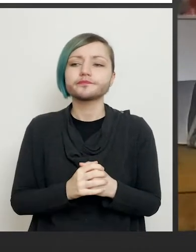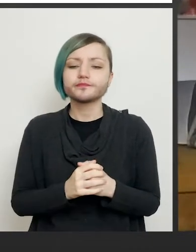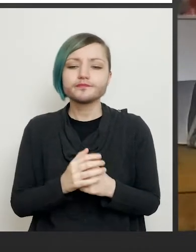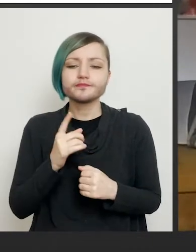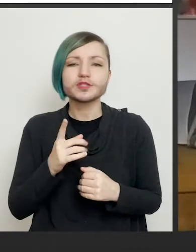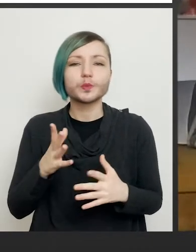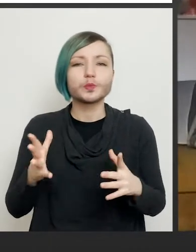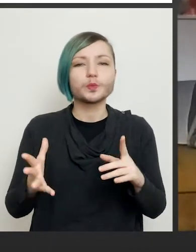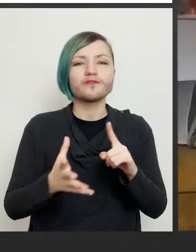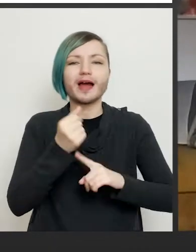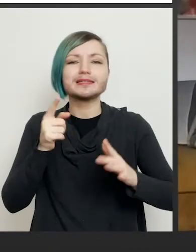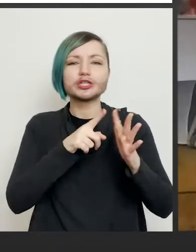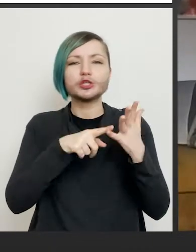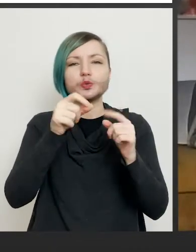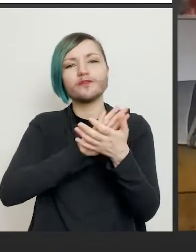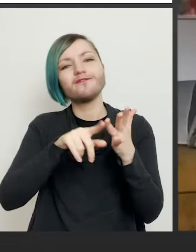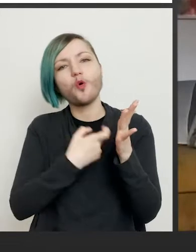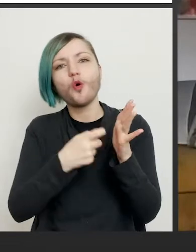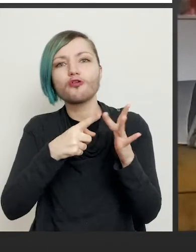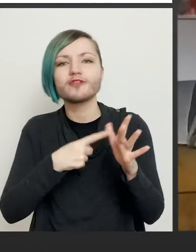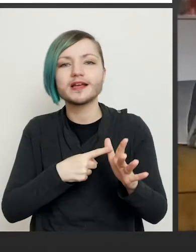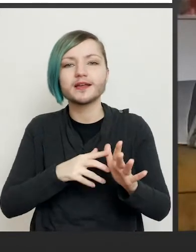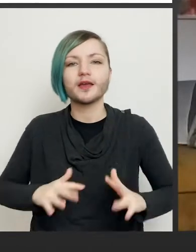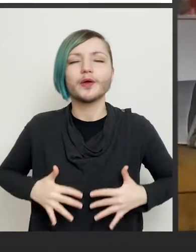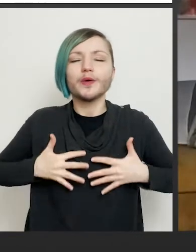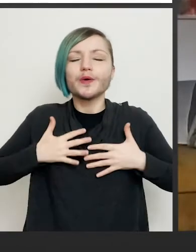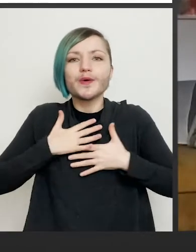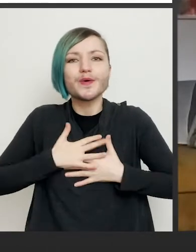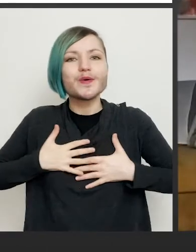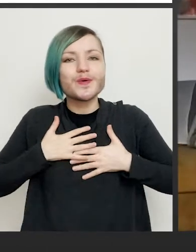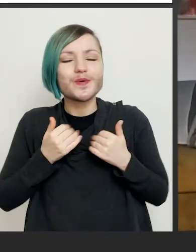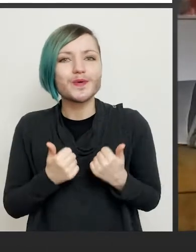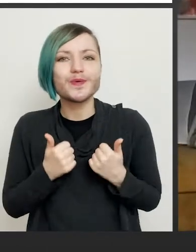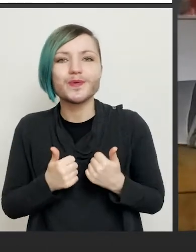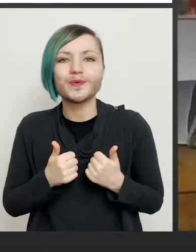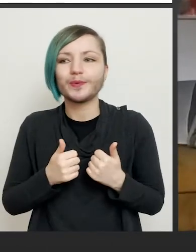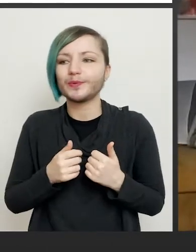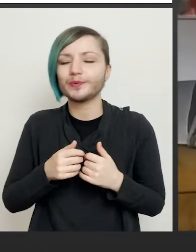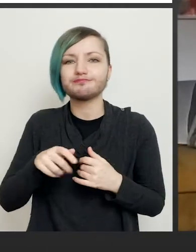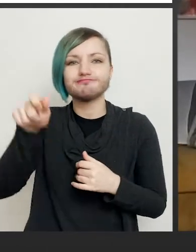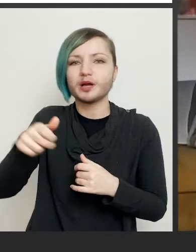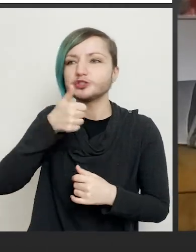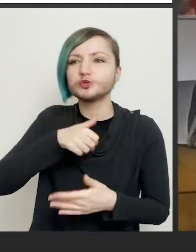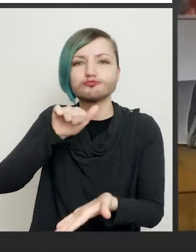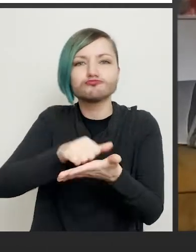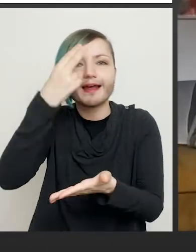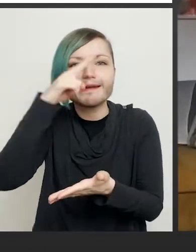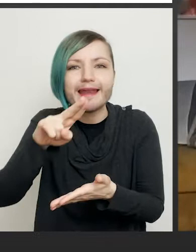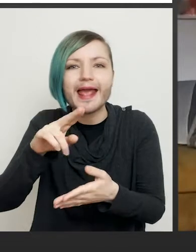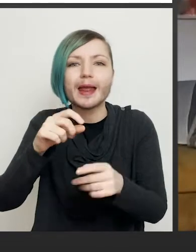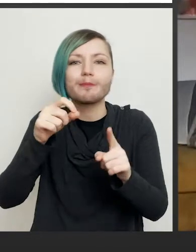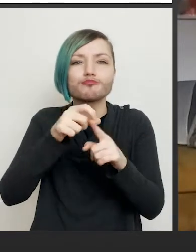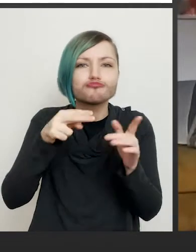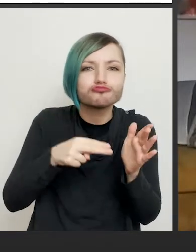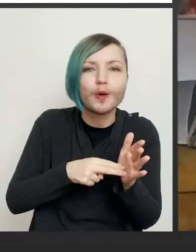of euphoria, of, somebody using the right name or the right gender, or somebody seeing you as who you really are,